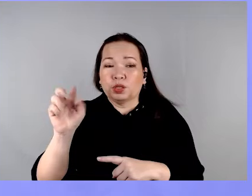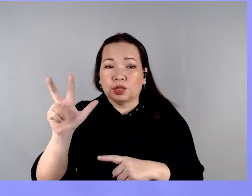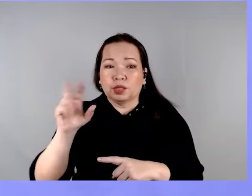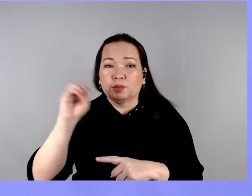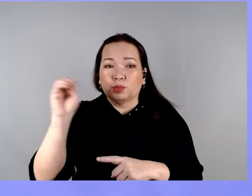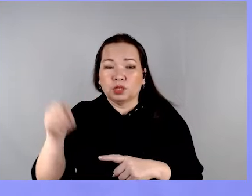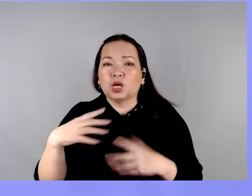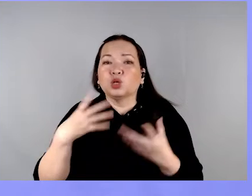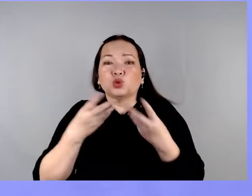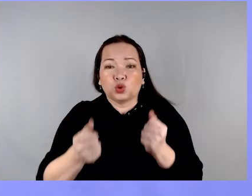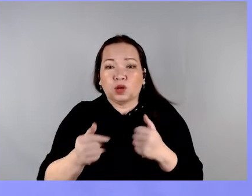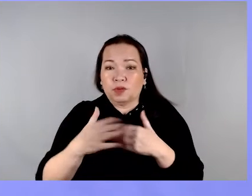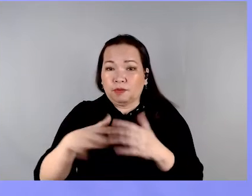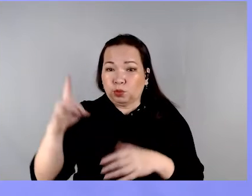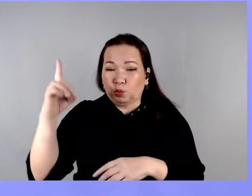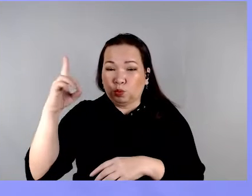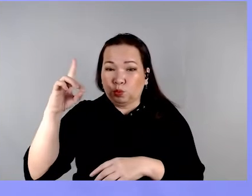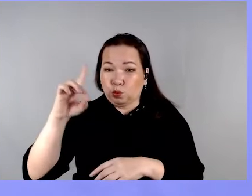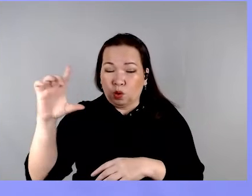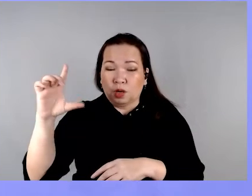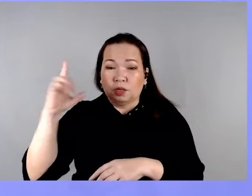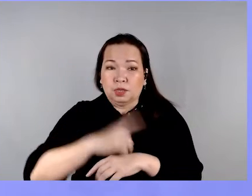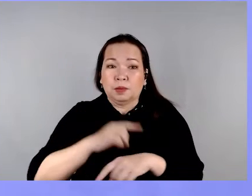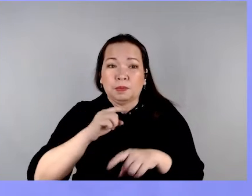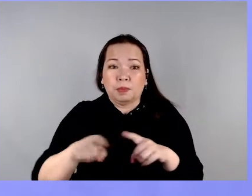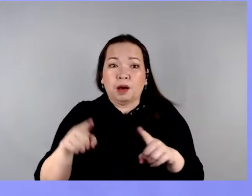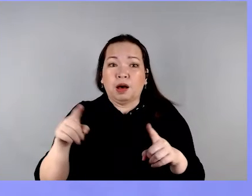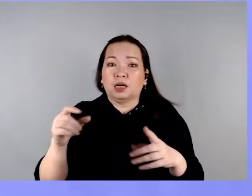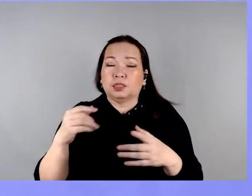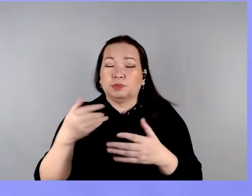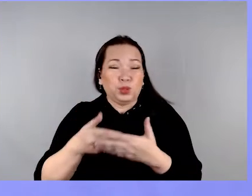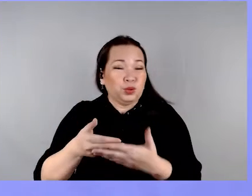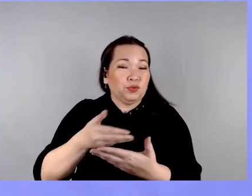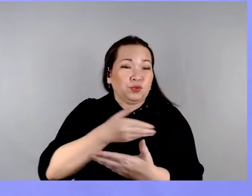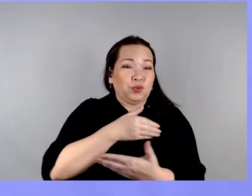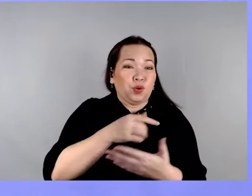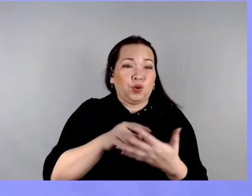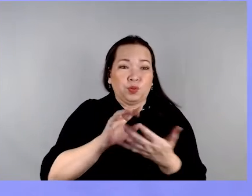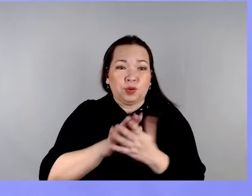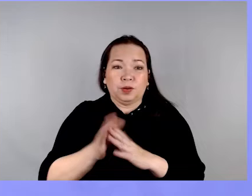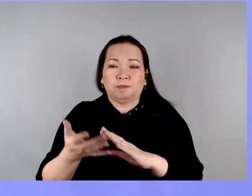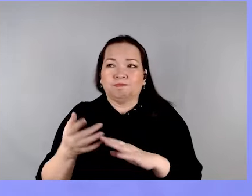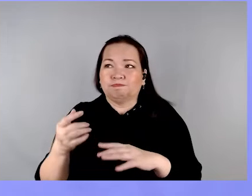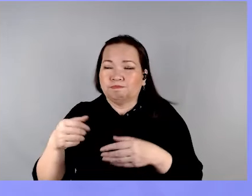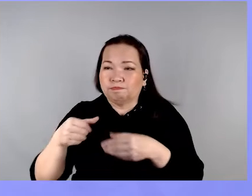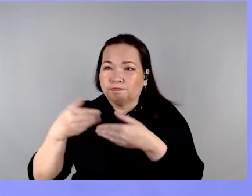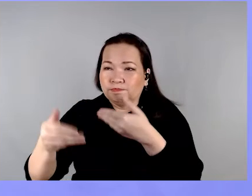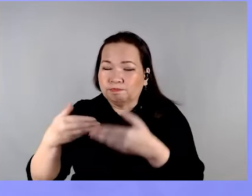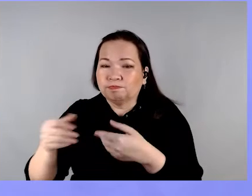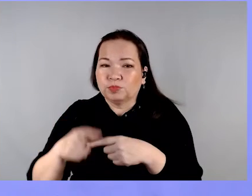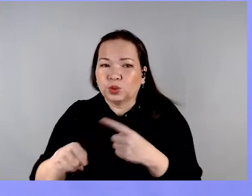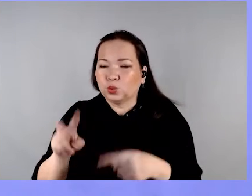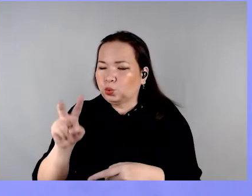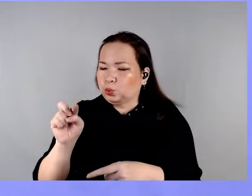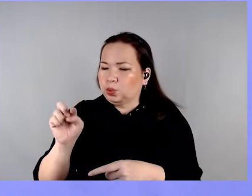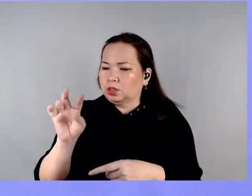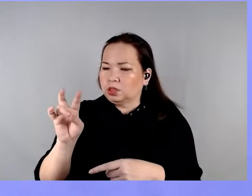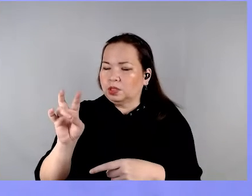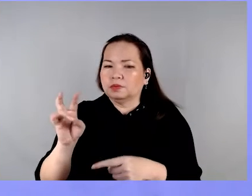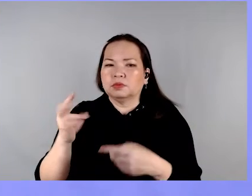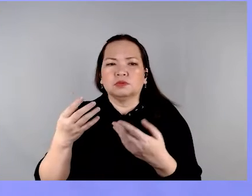64.3% of the cases were resolved within 100 days. But for cases filed before the rules on continuous trial became effective,